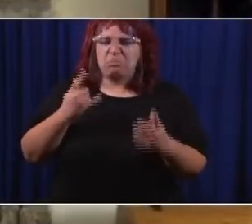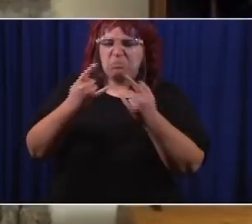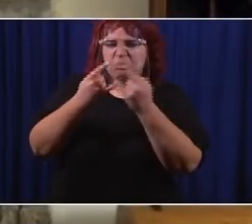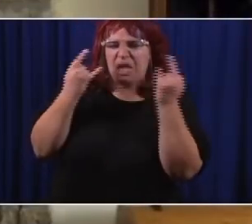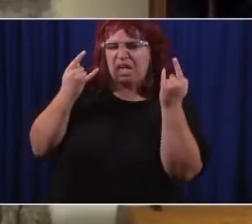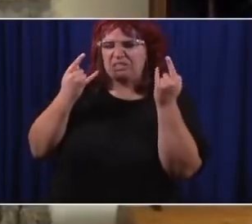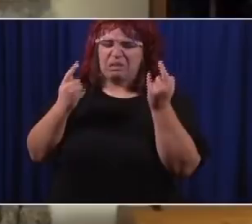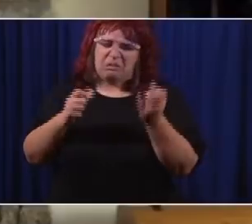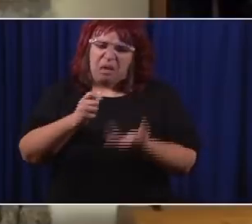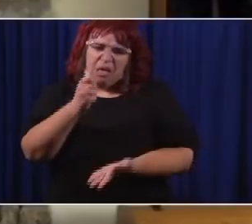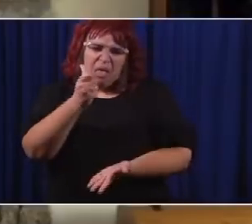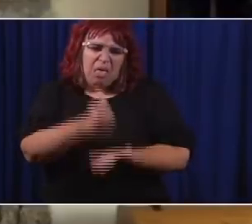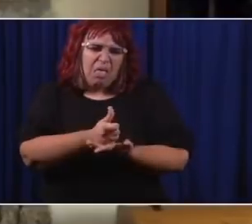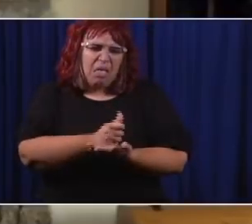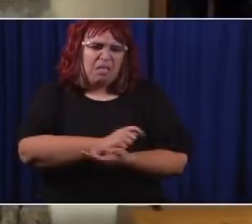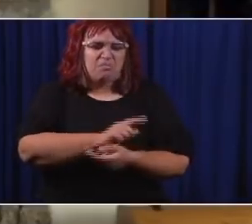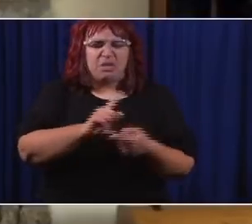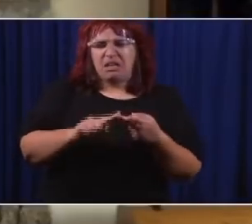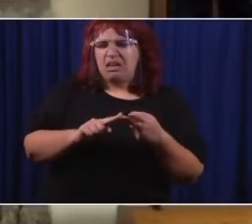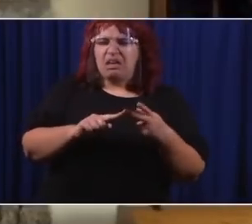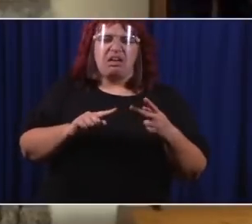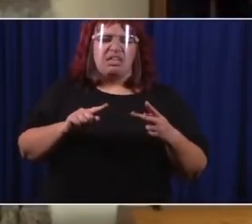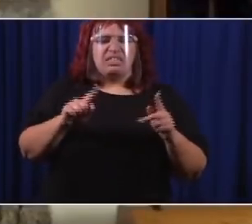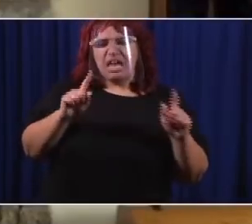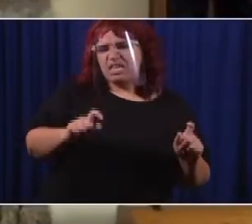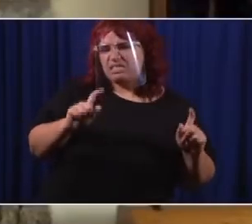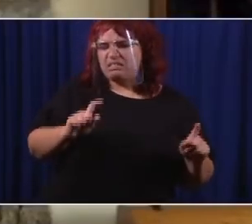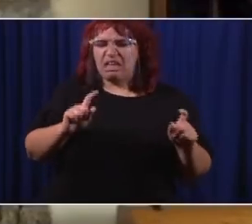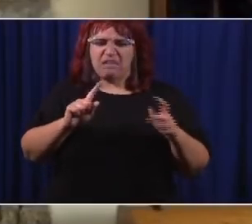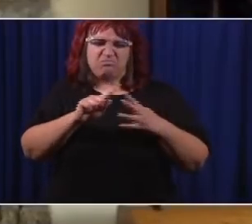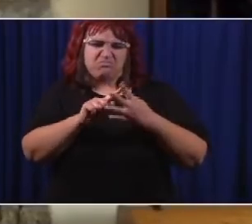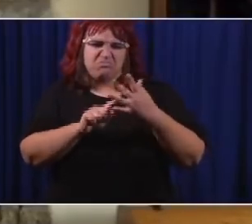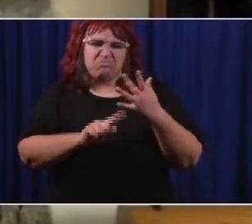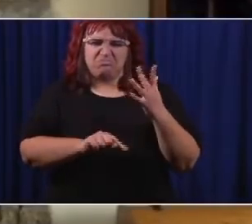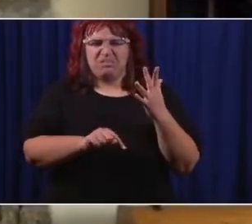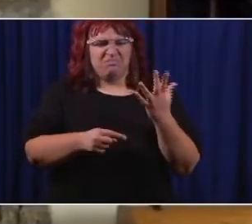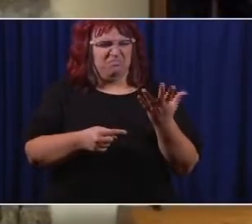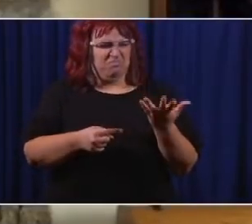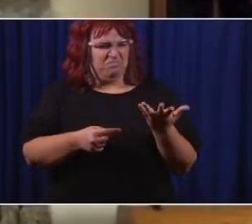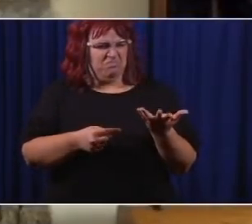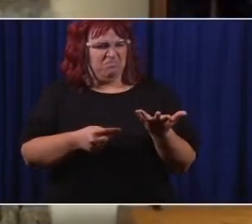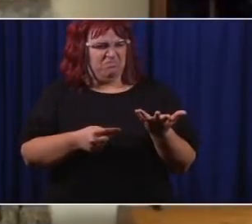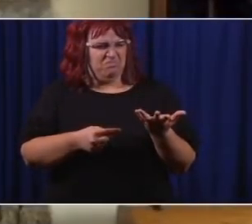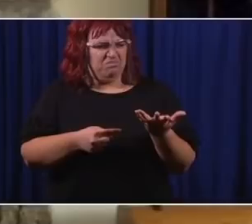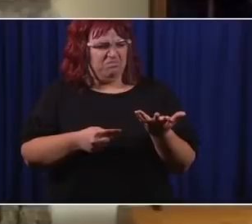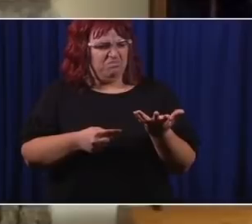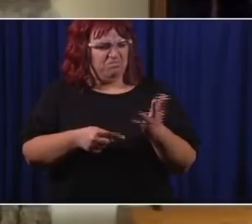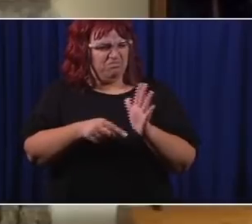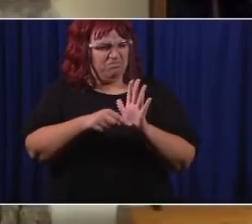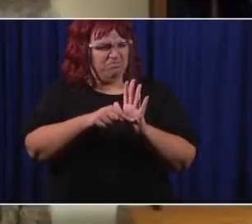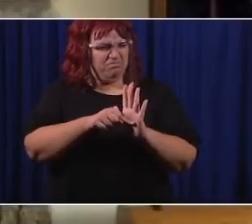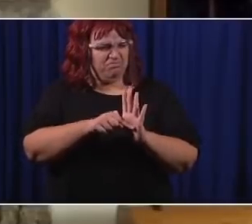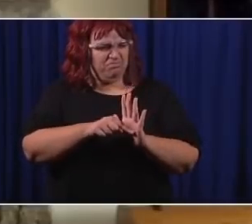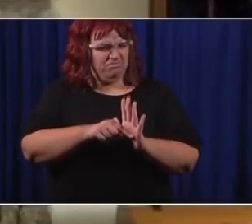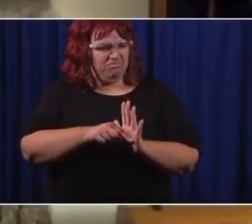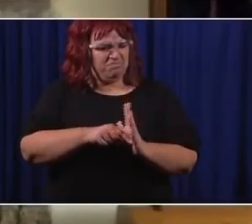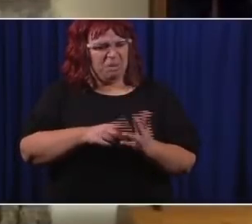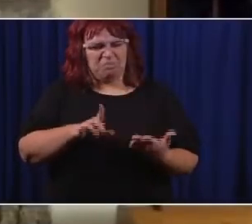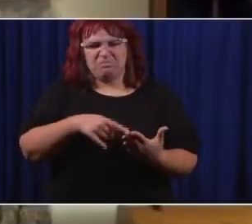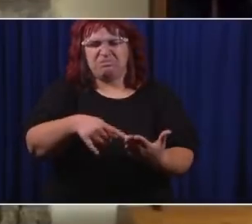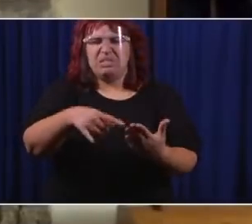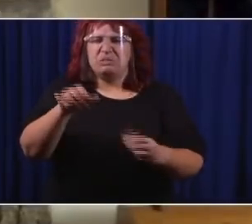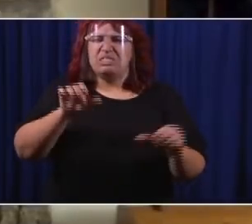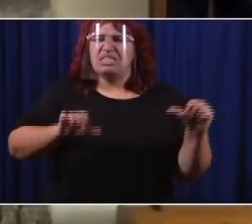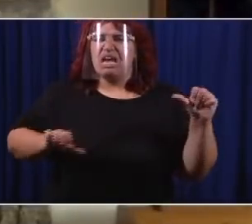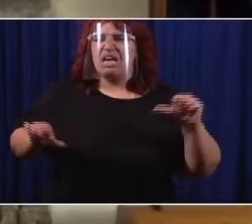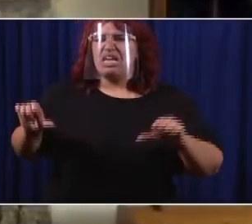due strictly to more testing. And I just want to ask you, where do you think this hostility to science comes from? And do you